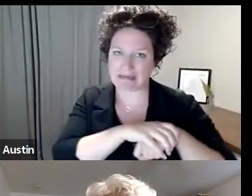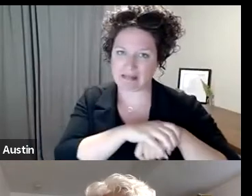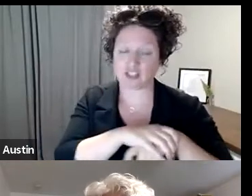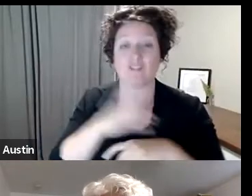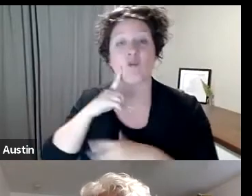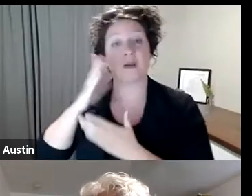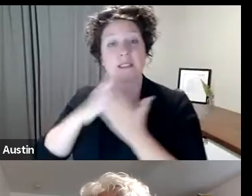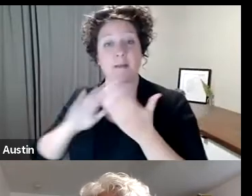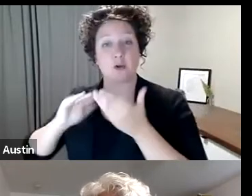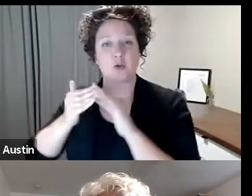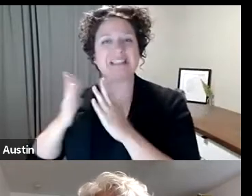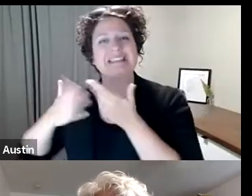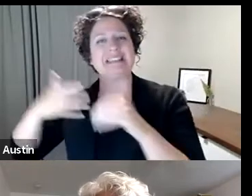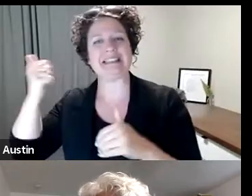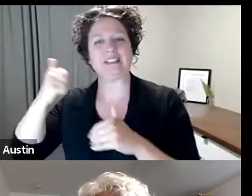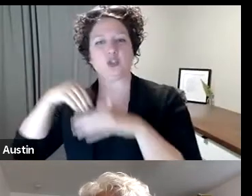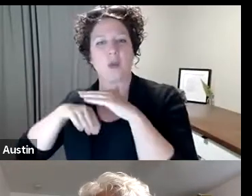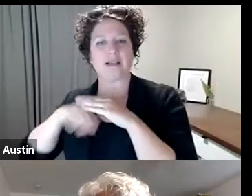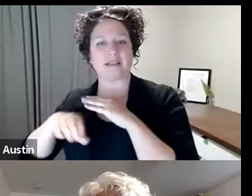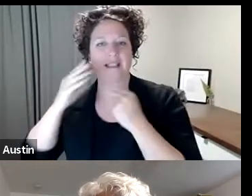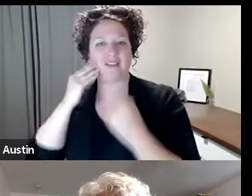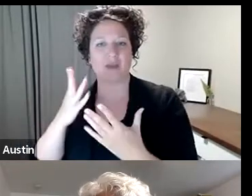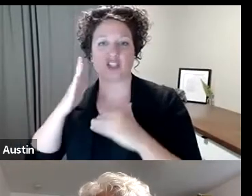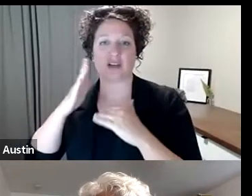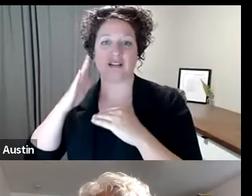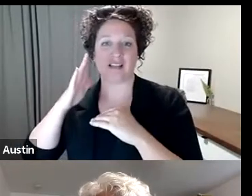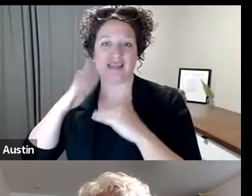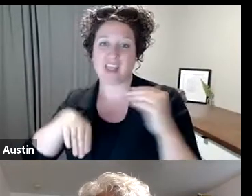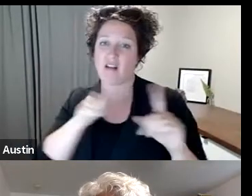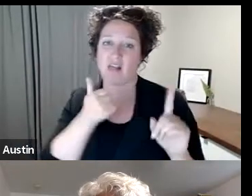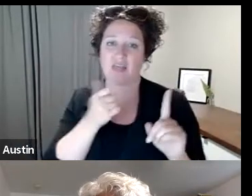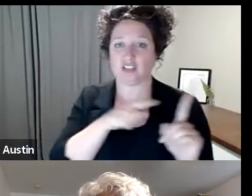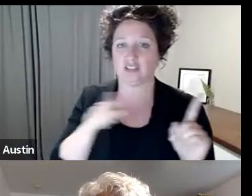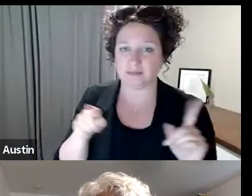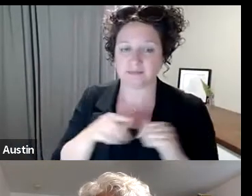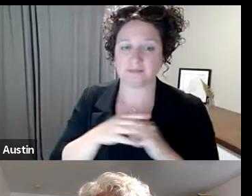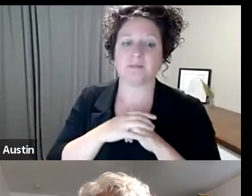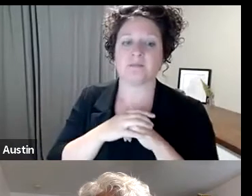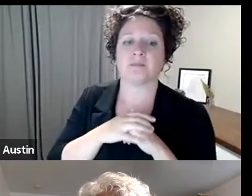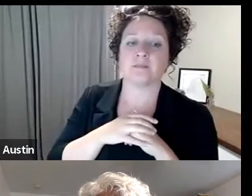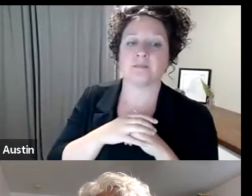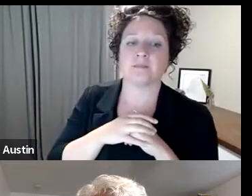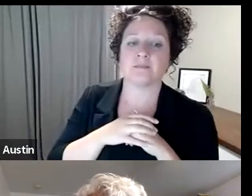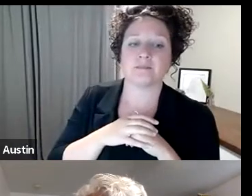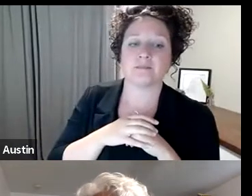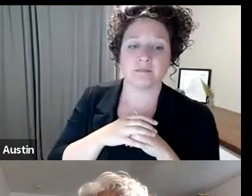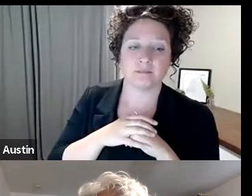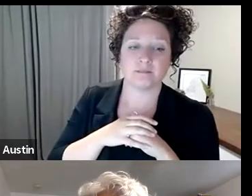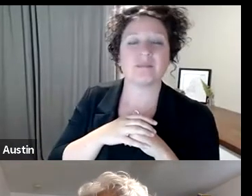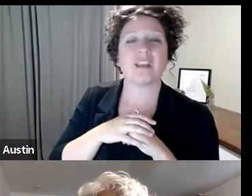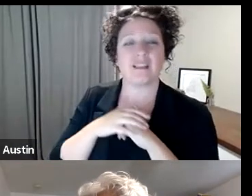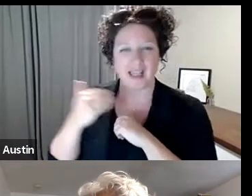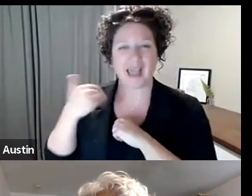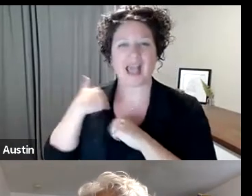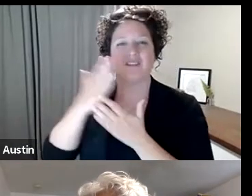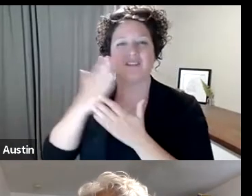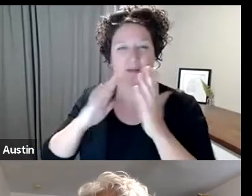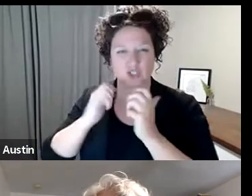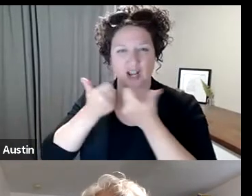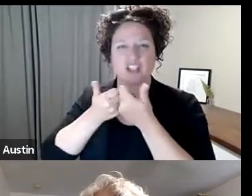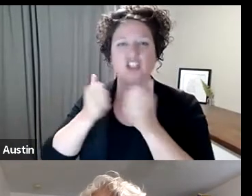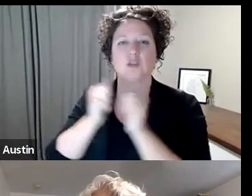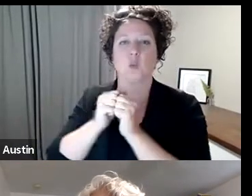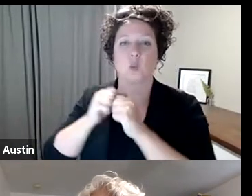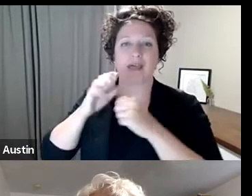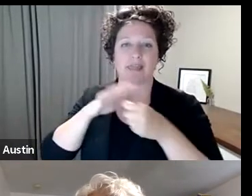it's easier to access information in other languages. There are challenges associated with